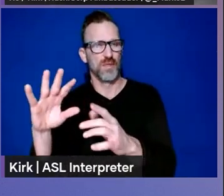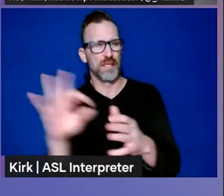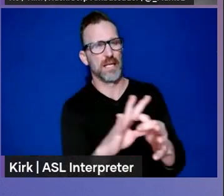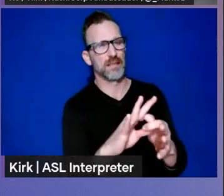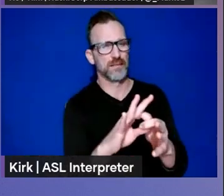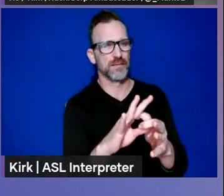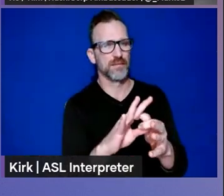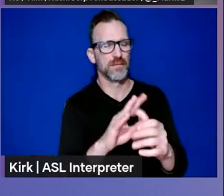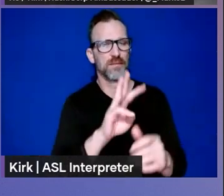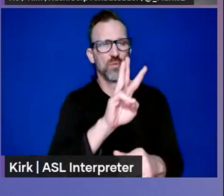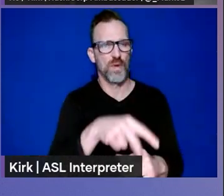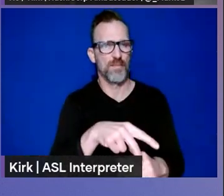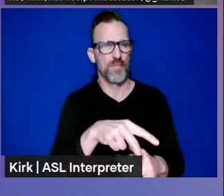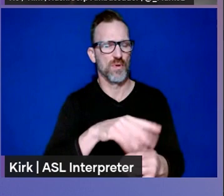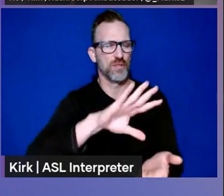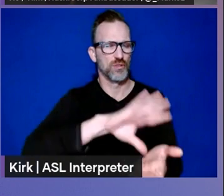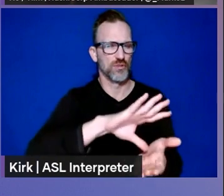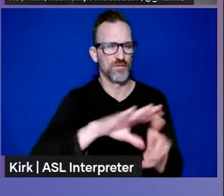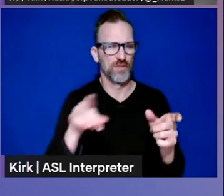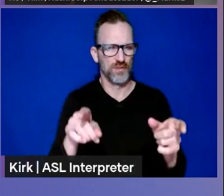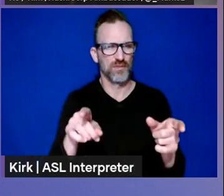is hosted in HCP